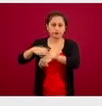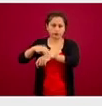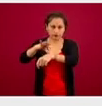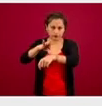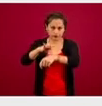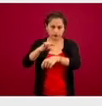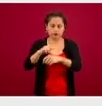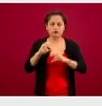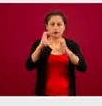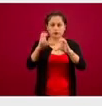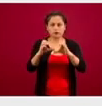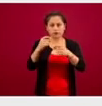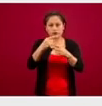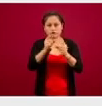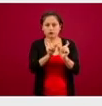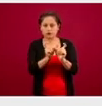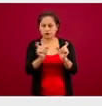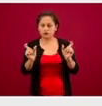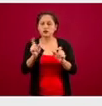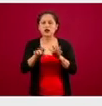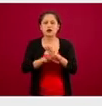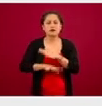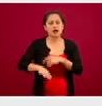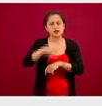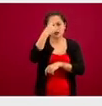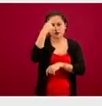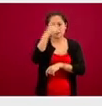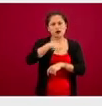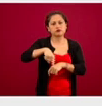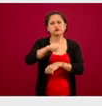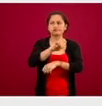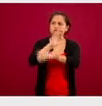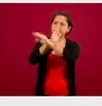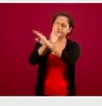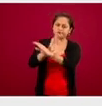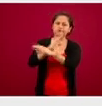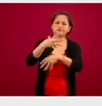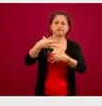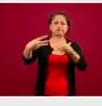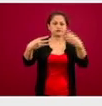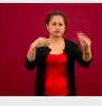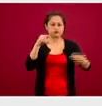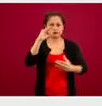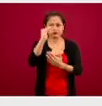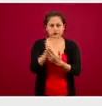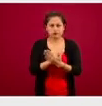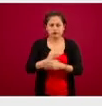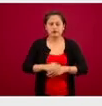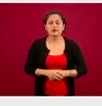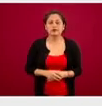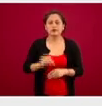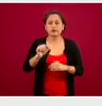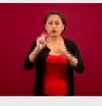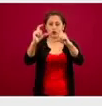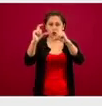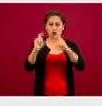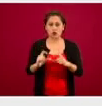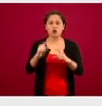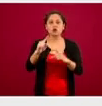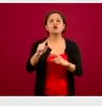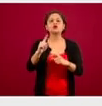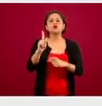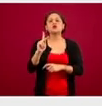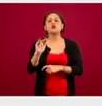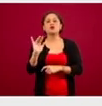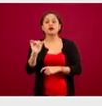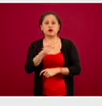and soap, go to your doctor only in emergency situations, cover yourself when you cough or sneeze,